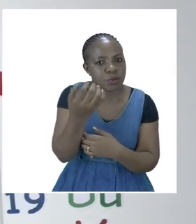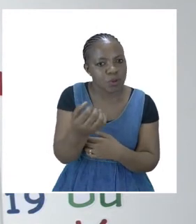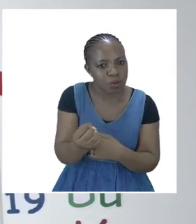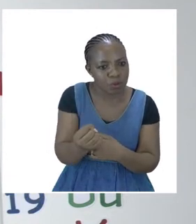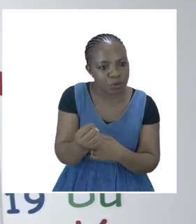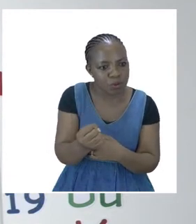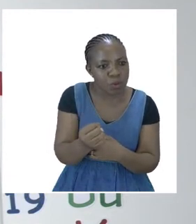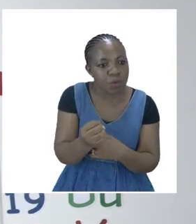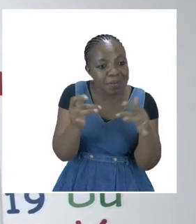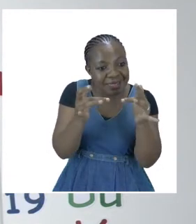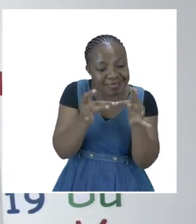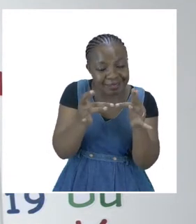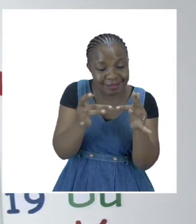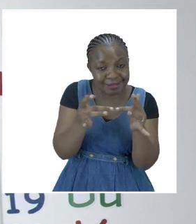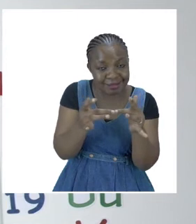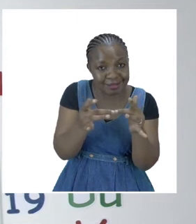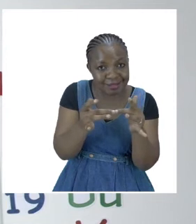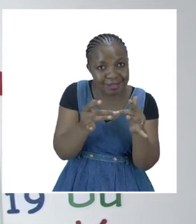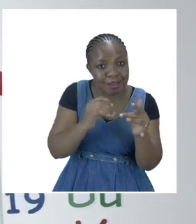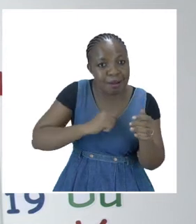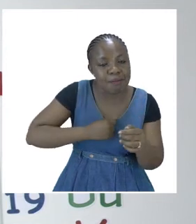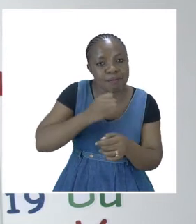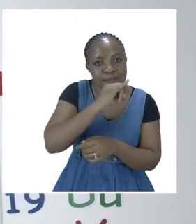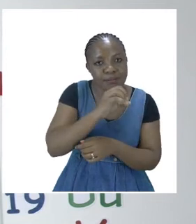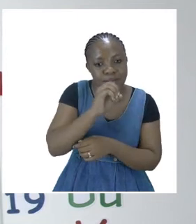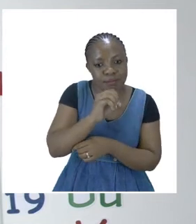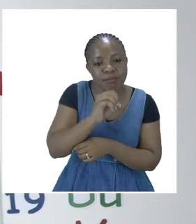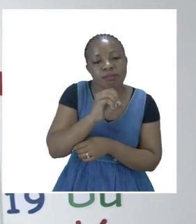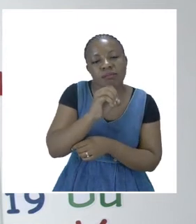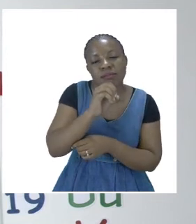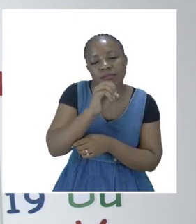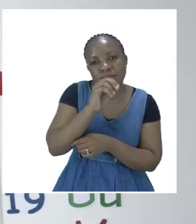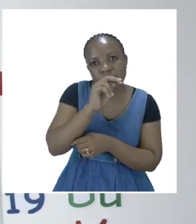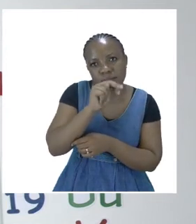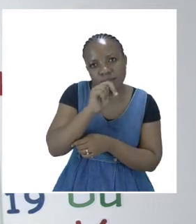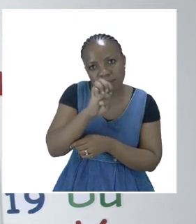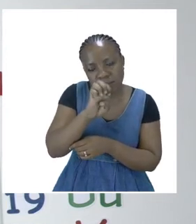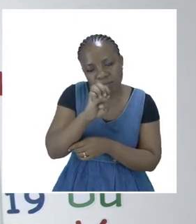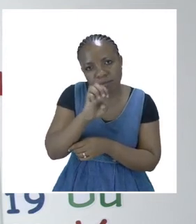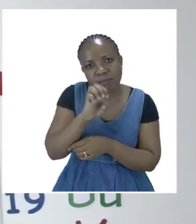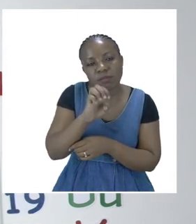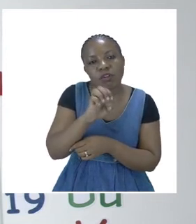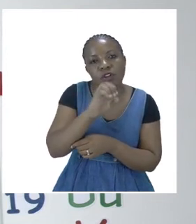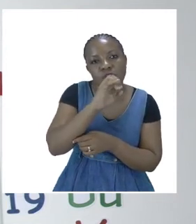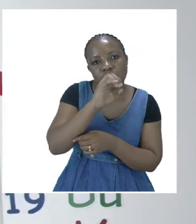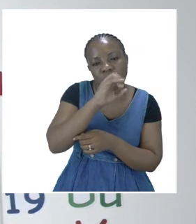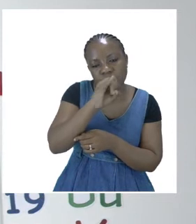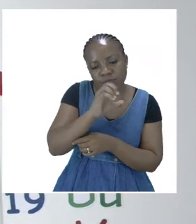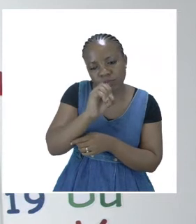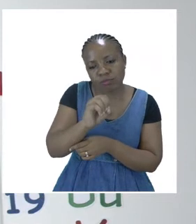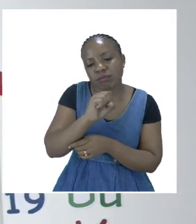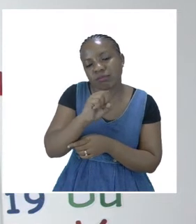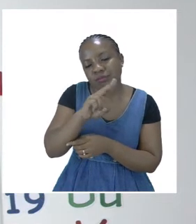our online platforms, MyZone and Zoshi Facebook pages, and in addition,